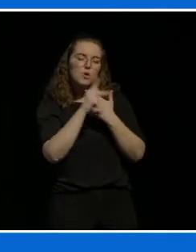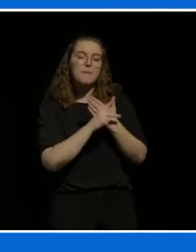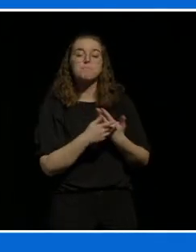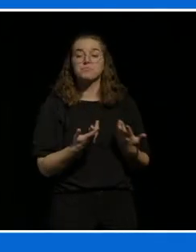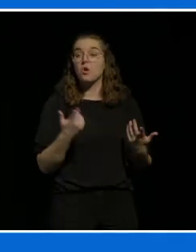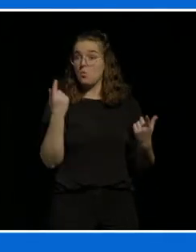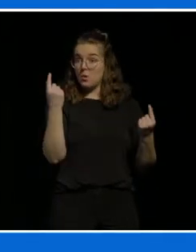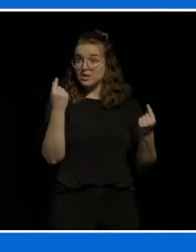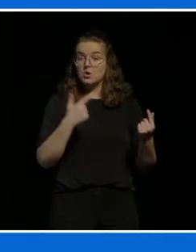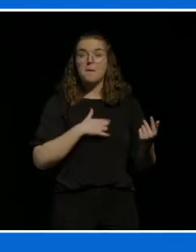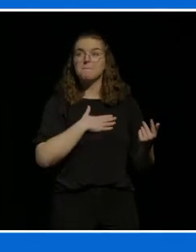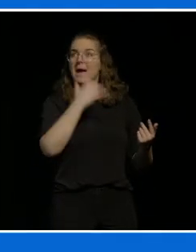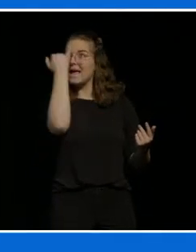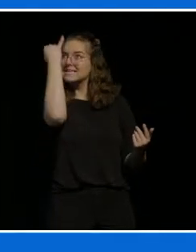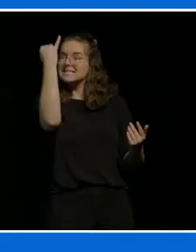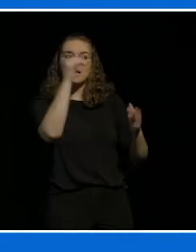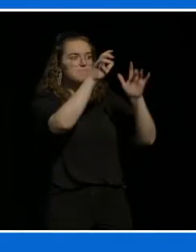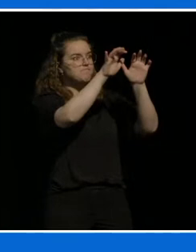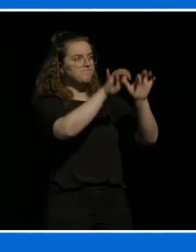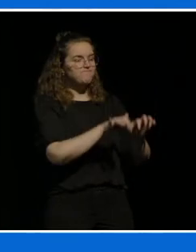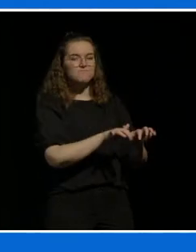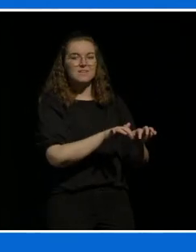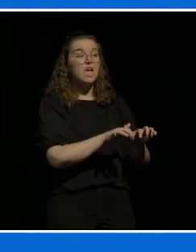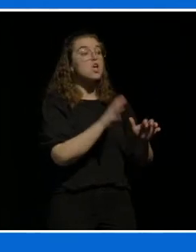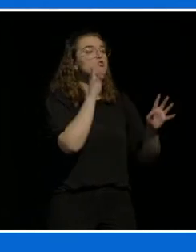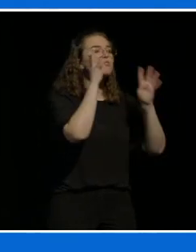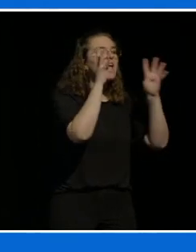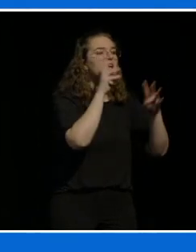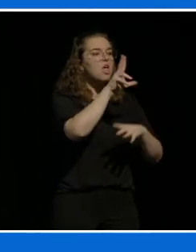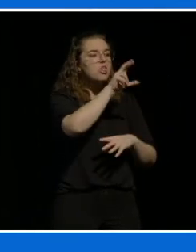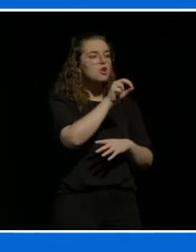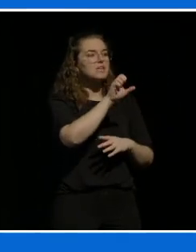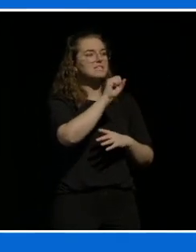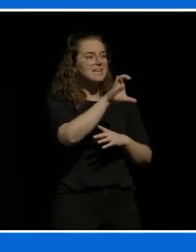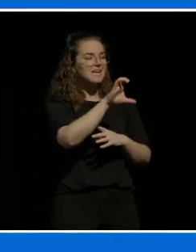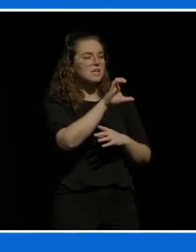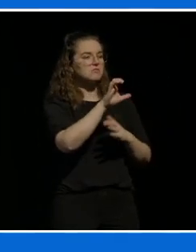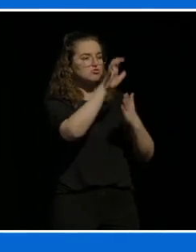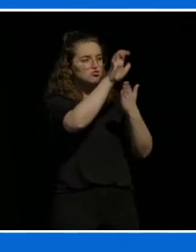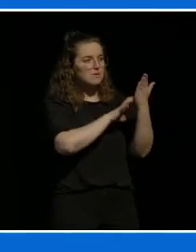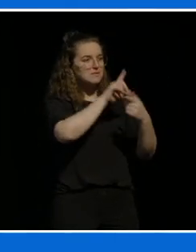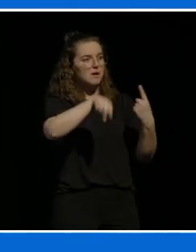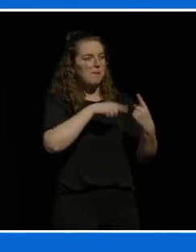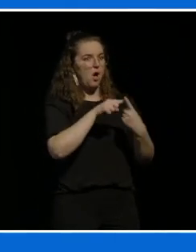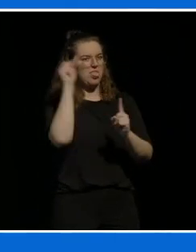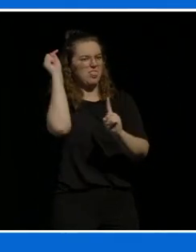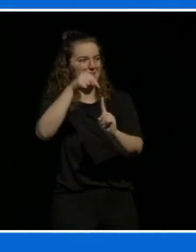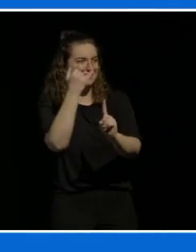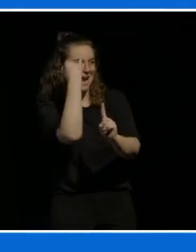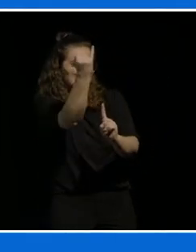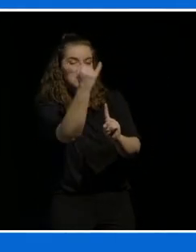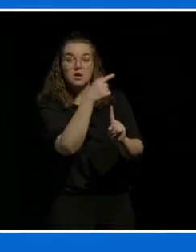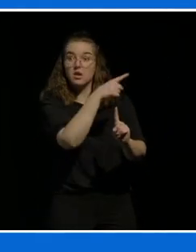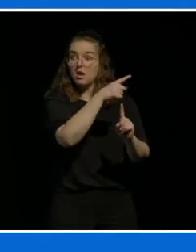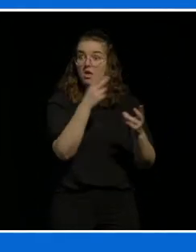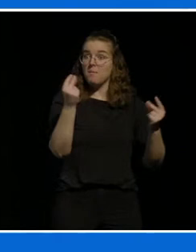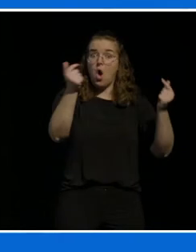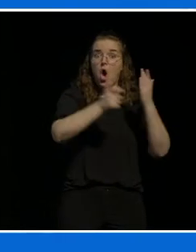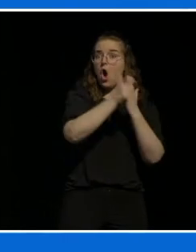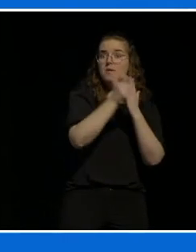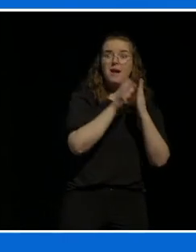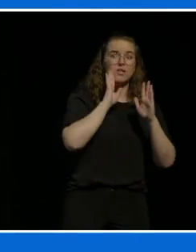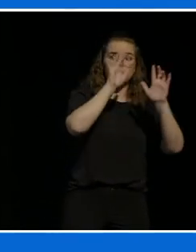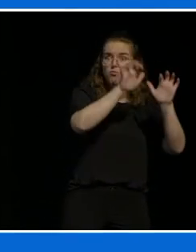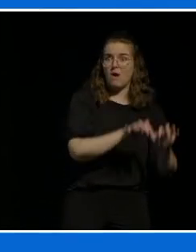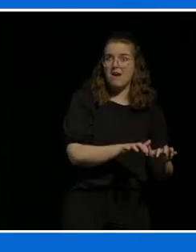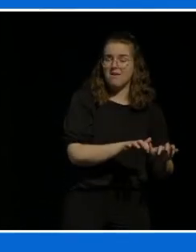idea and say, take this idea and create a 30-second script about this idea. whatever it is, and I write it, and it writes it for you. Or I